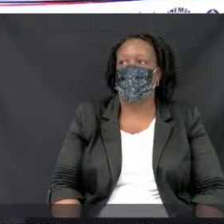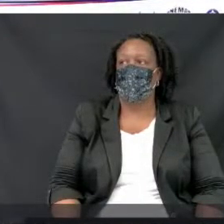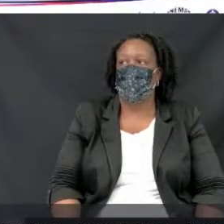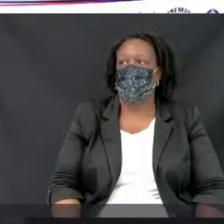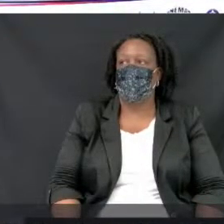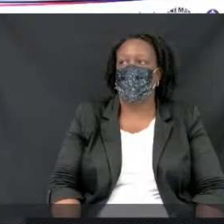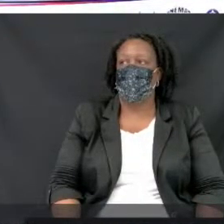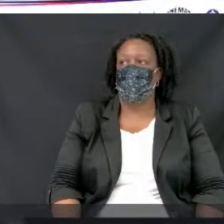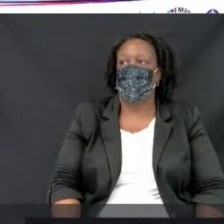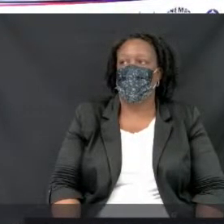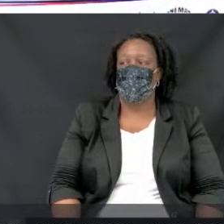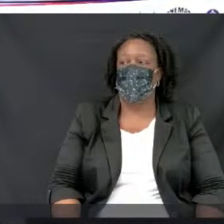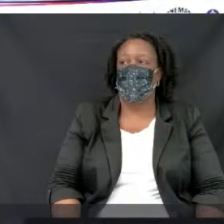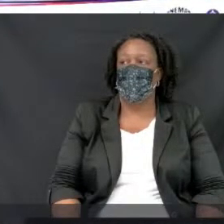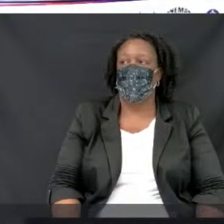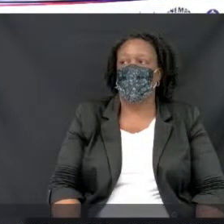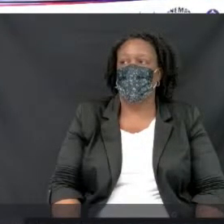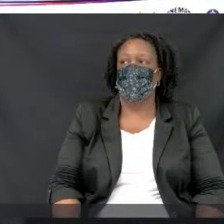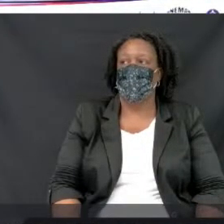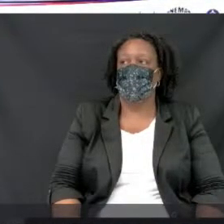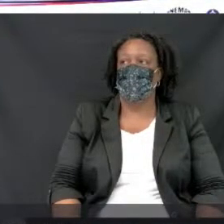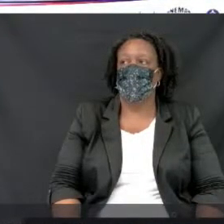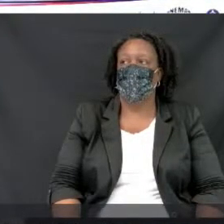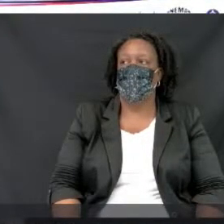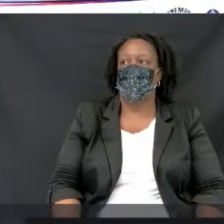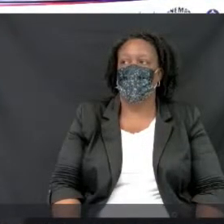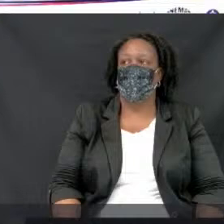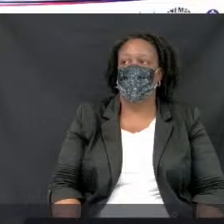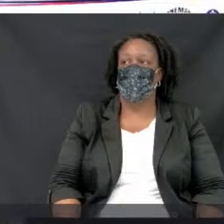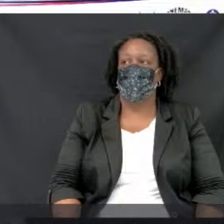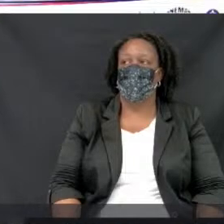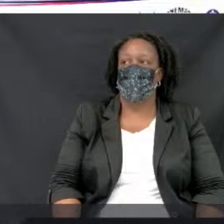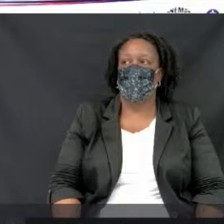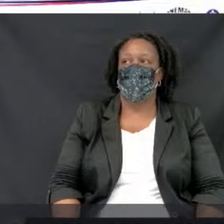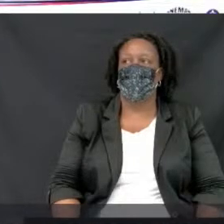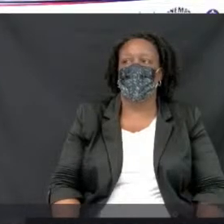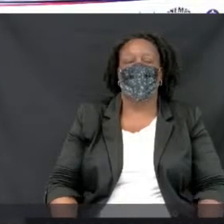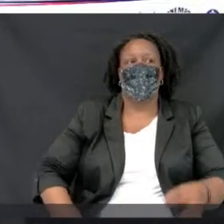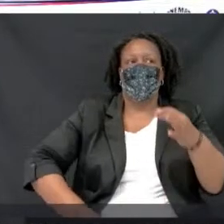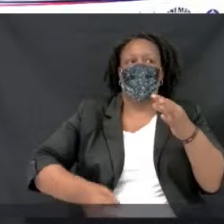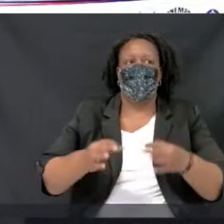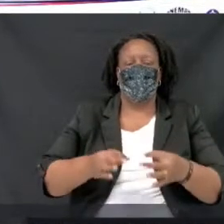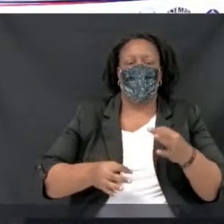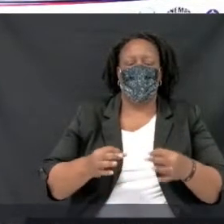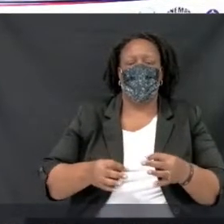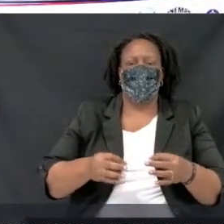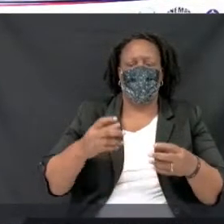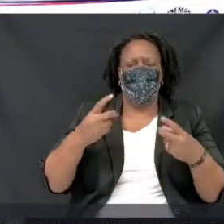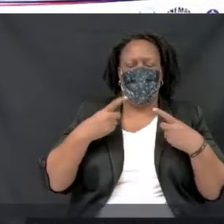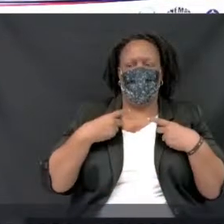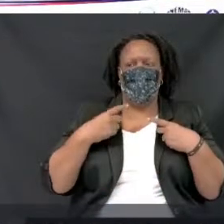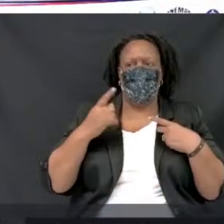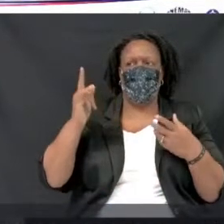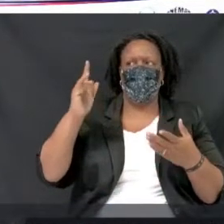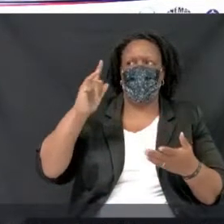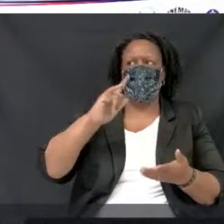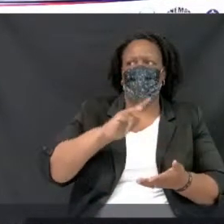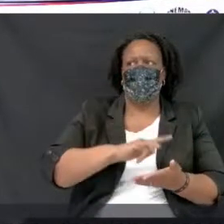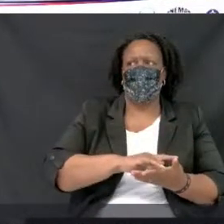will have to be quarantined. And I will tell you as a parent, if I had a child who was coming back